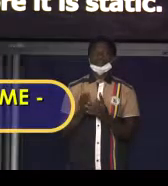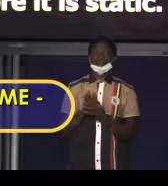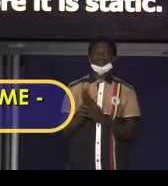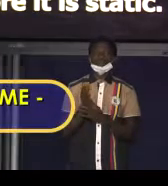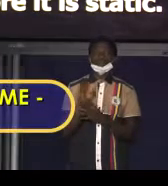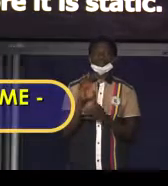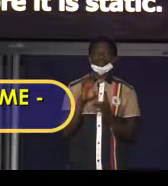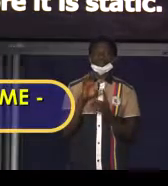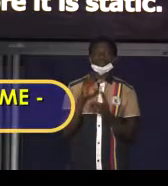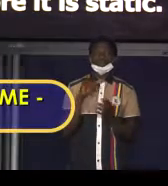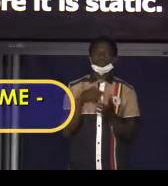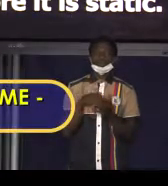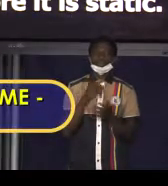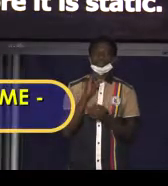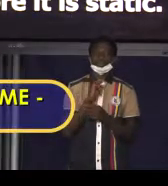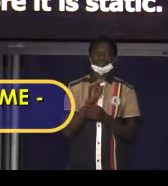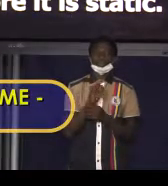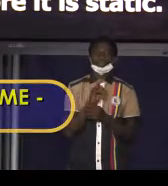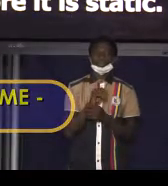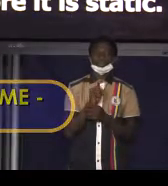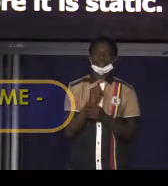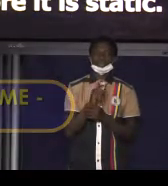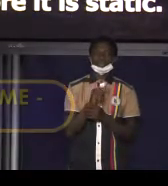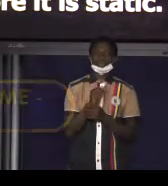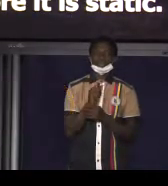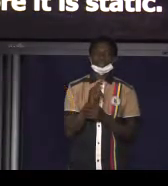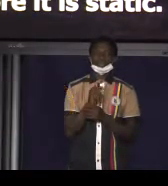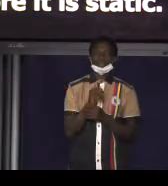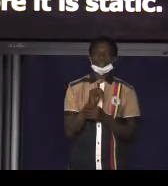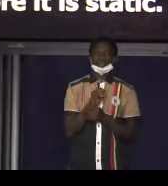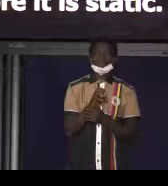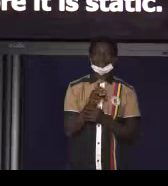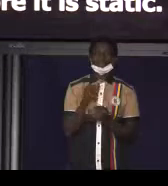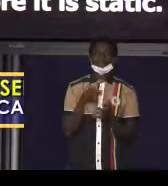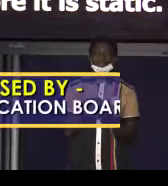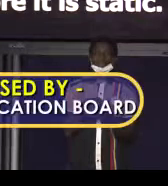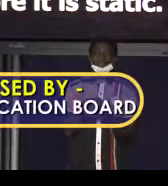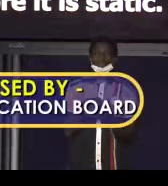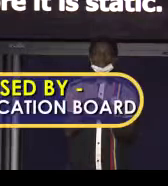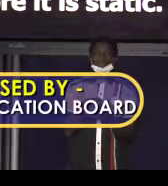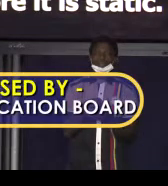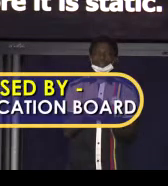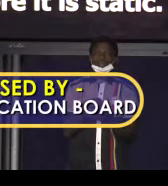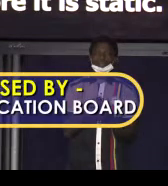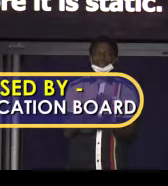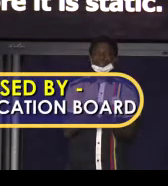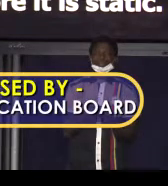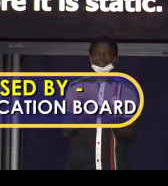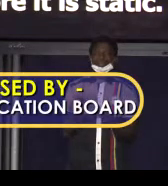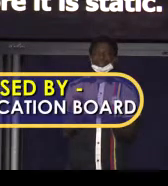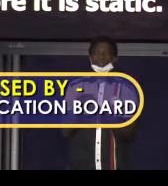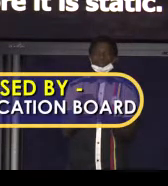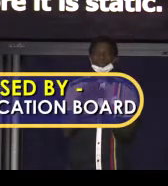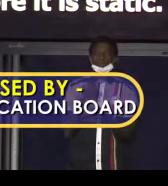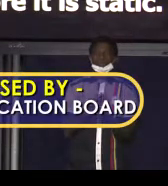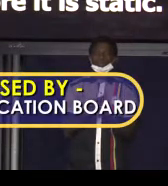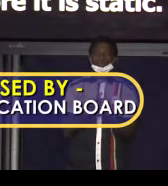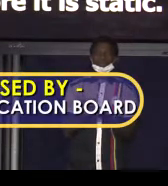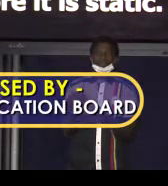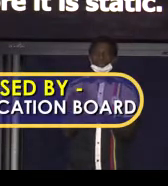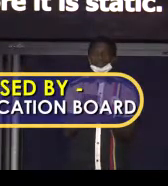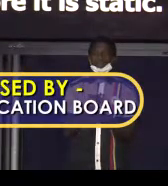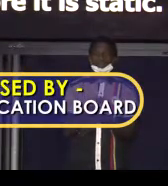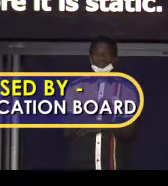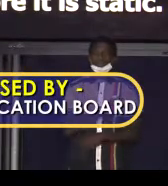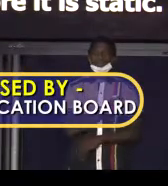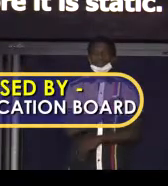circuit, therefore it is static. This kind of static electricity does not involve the